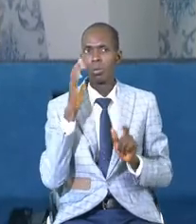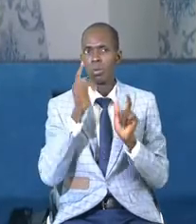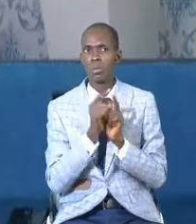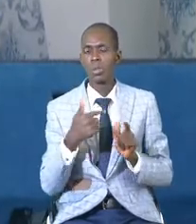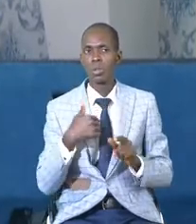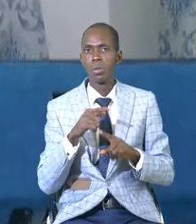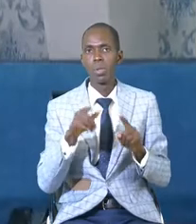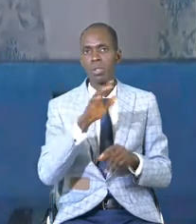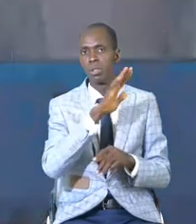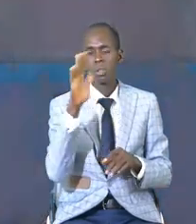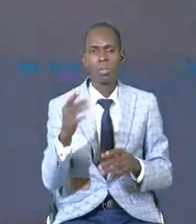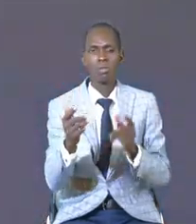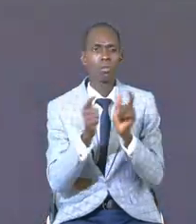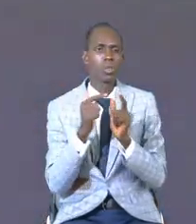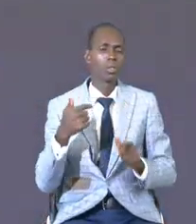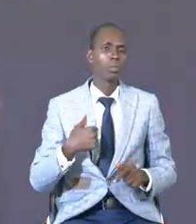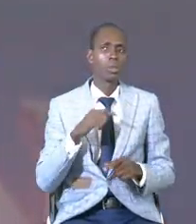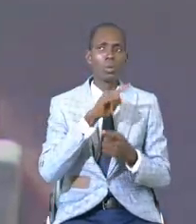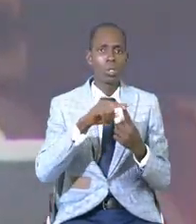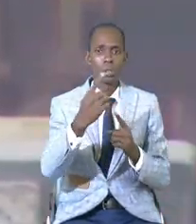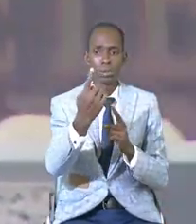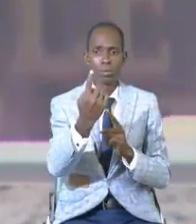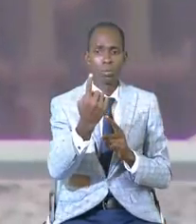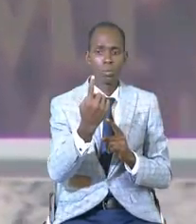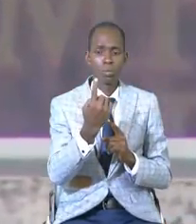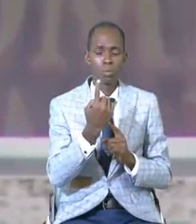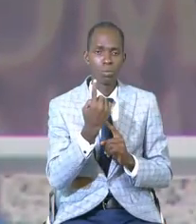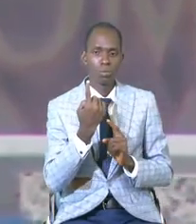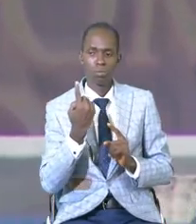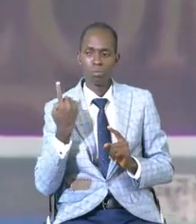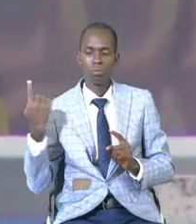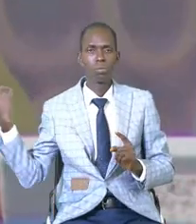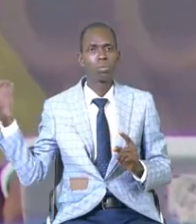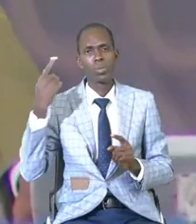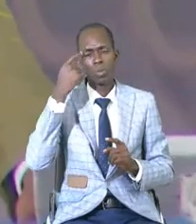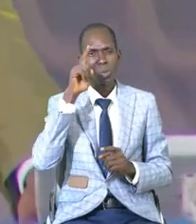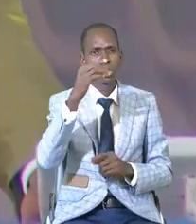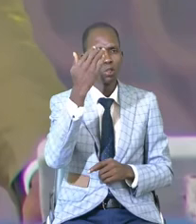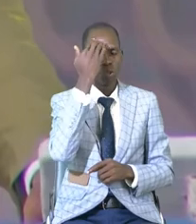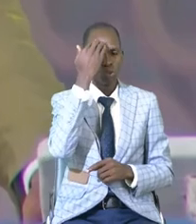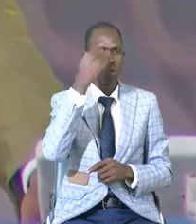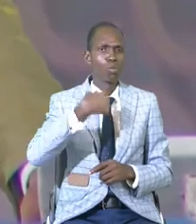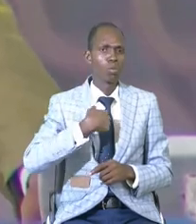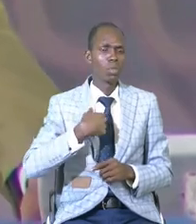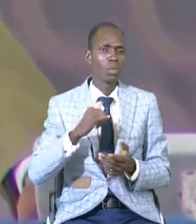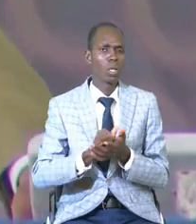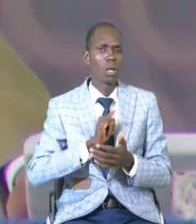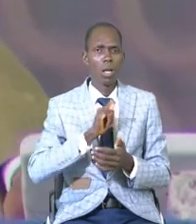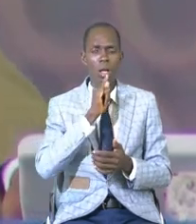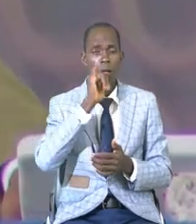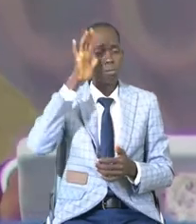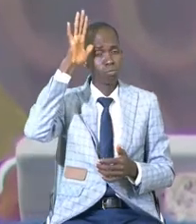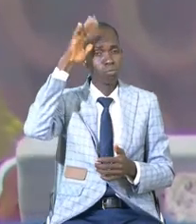will approach me. When he gets to me, he just passes by because he knows I am tough, I